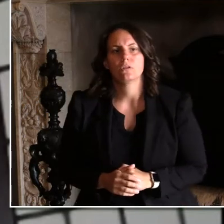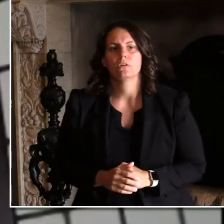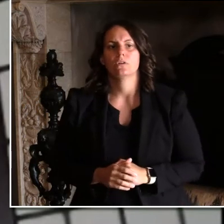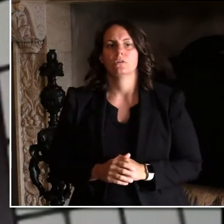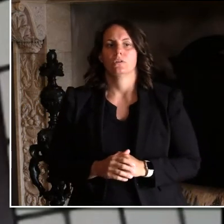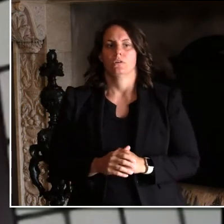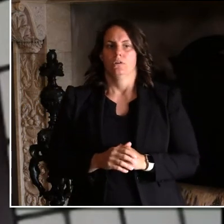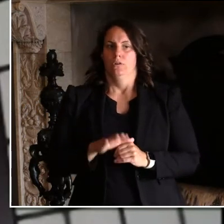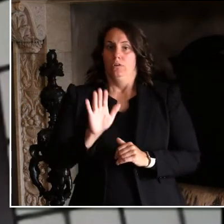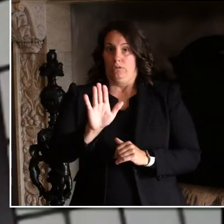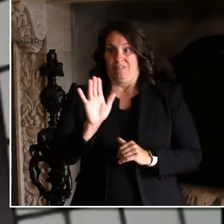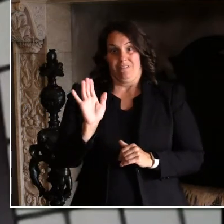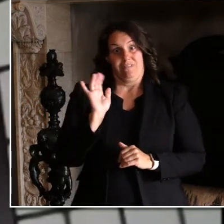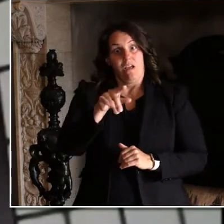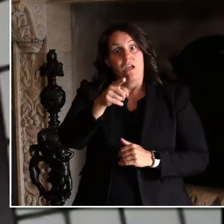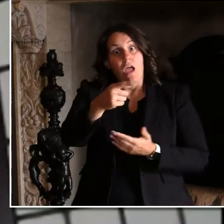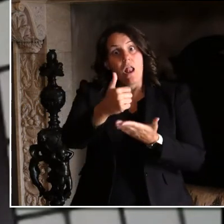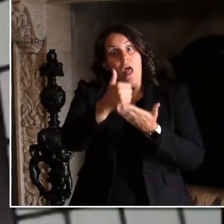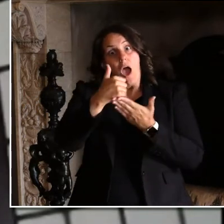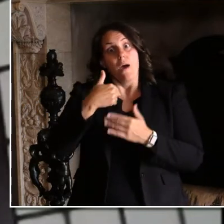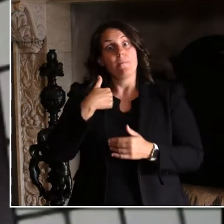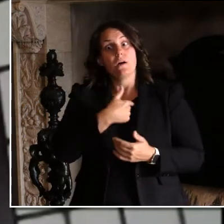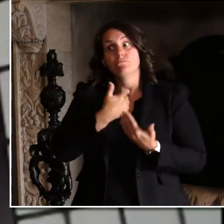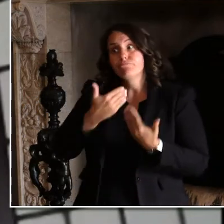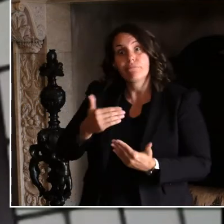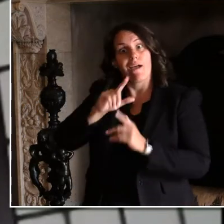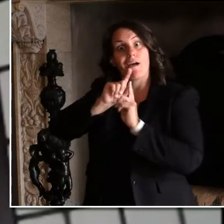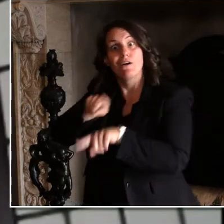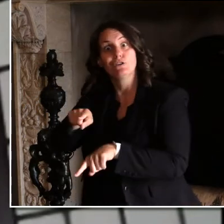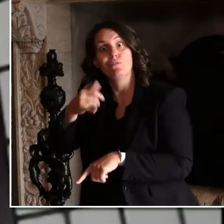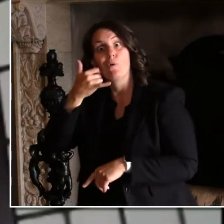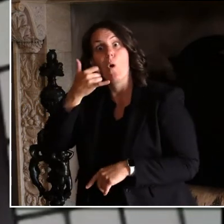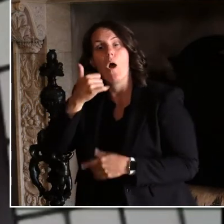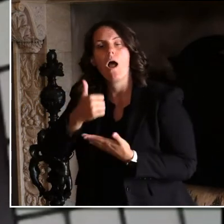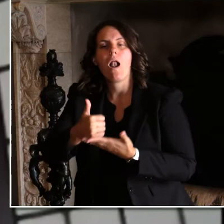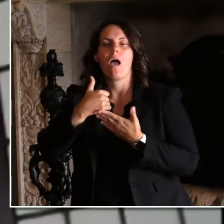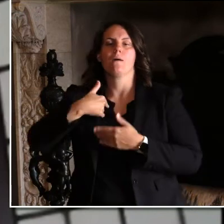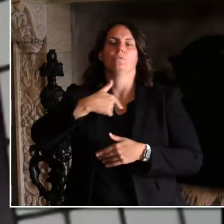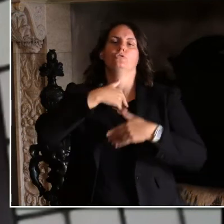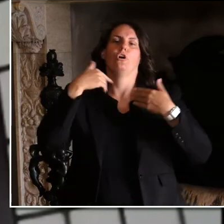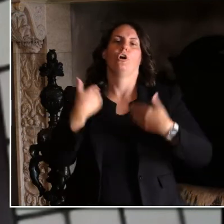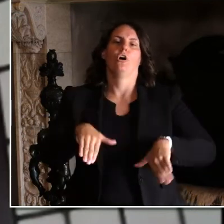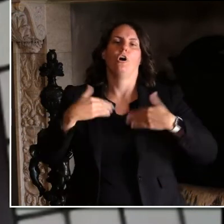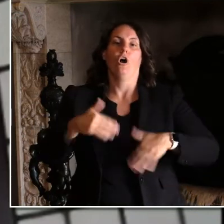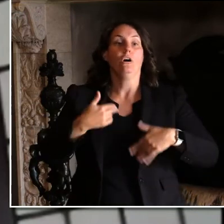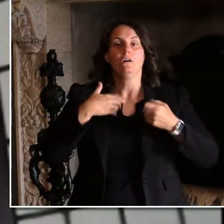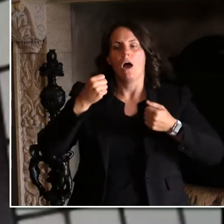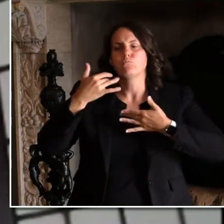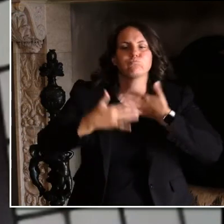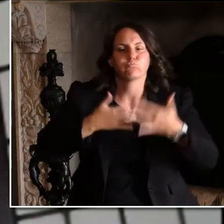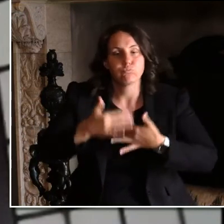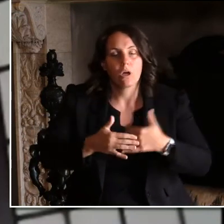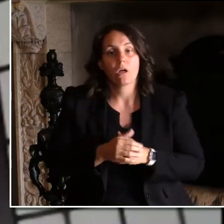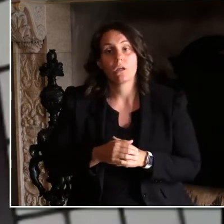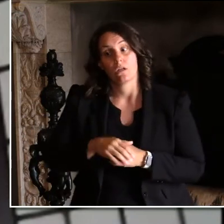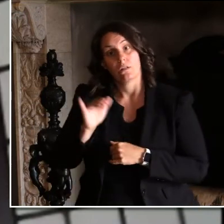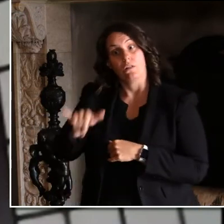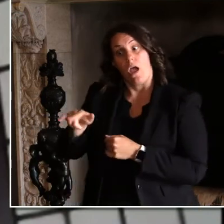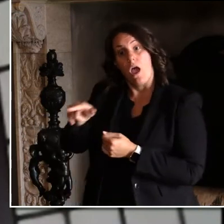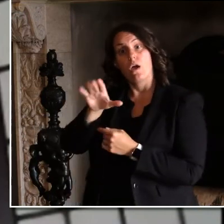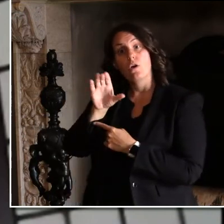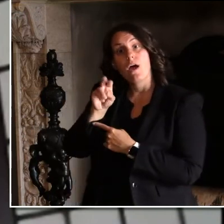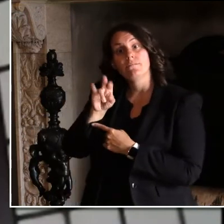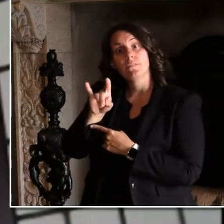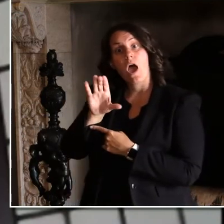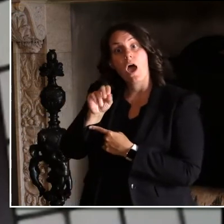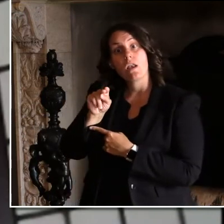so helpful and time-saving as we continue to expand its use. Contact tracers will also ask questions about your residential